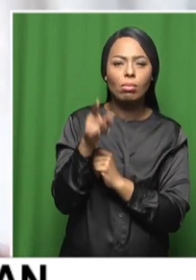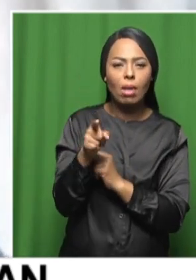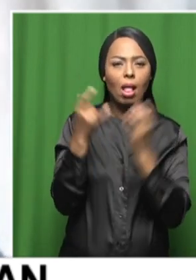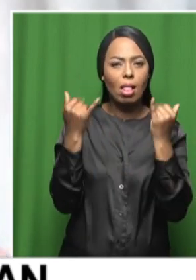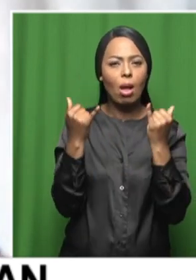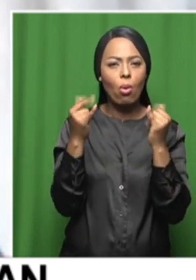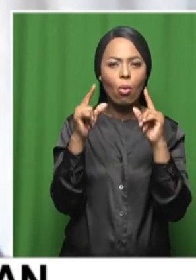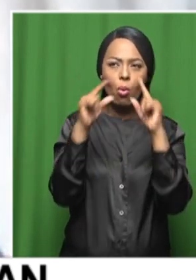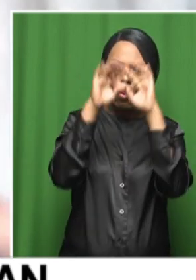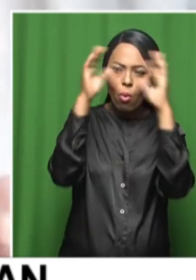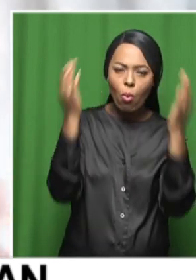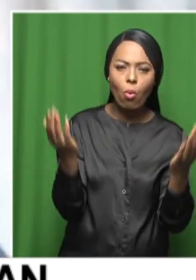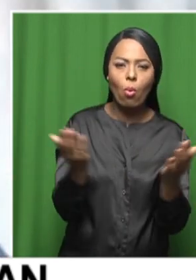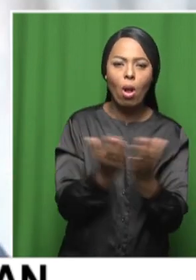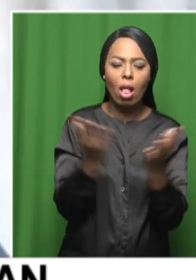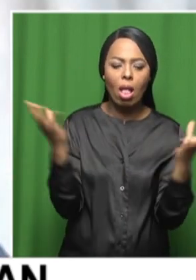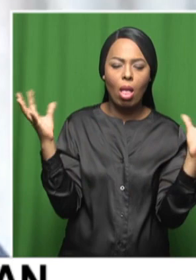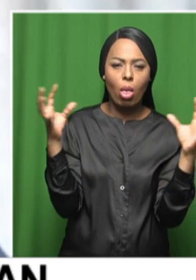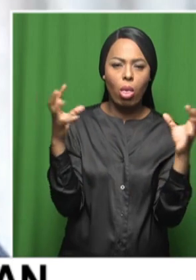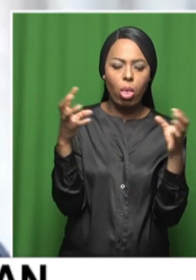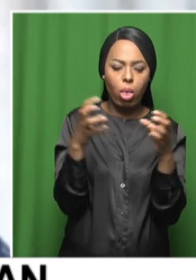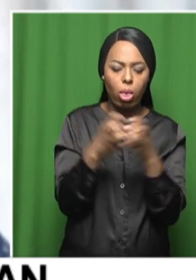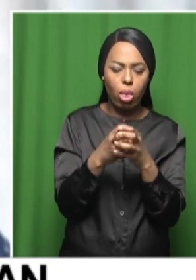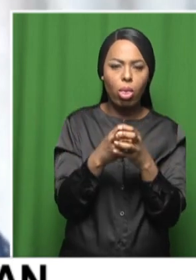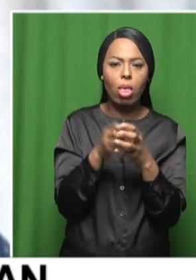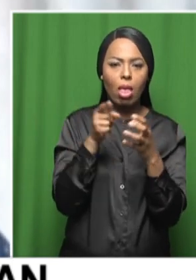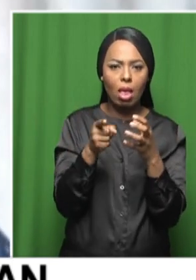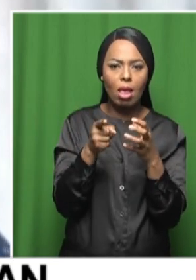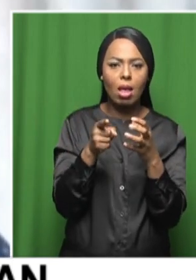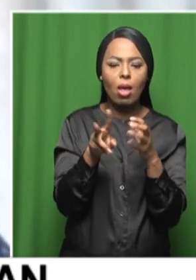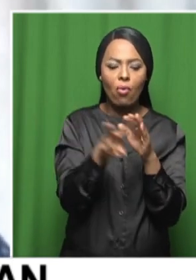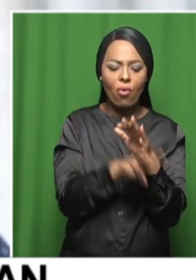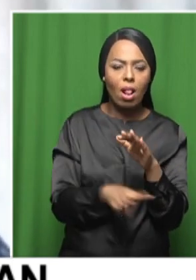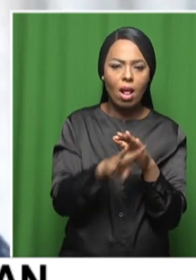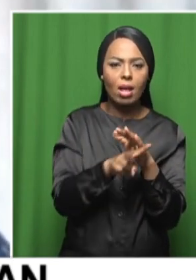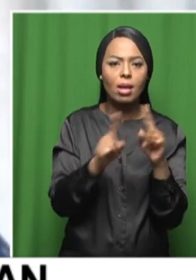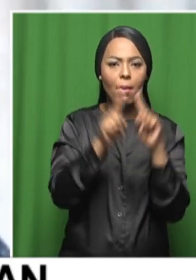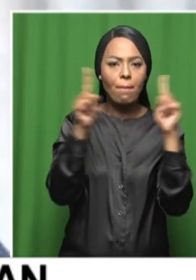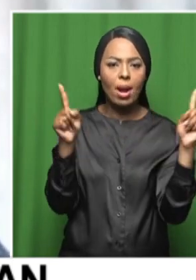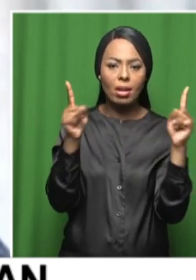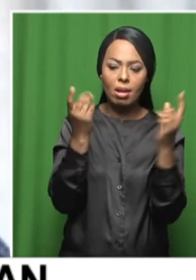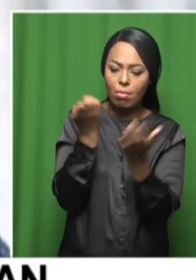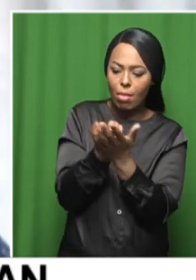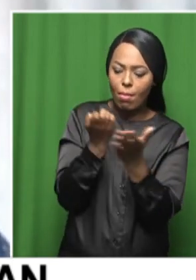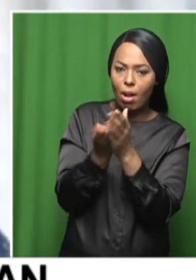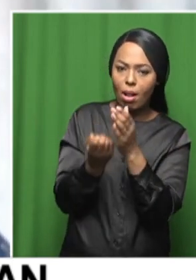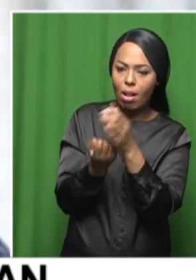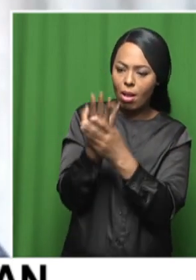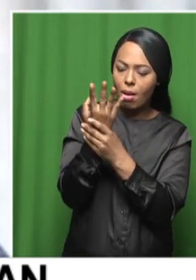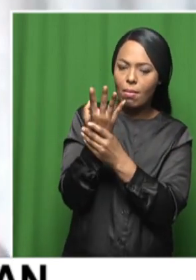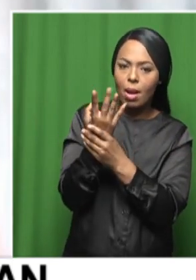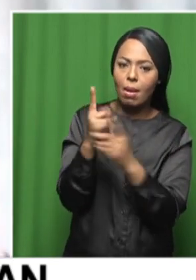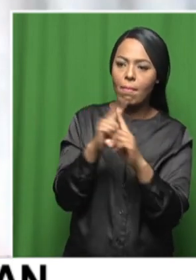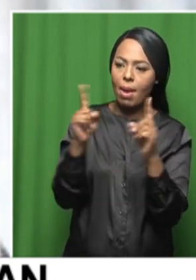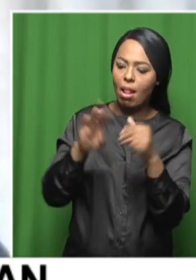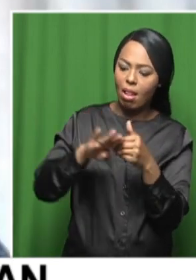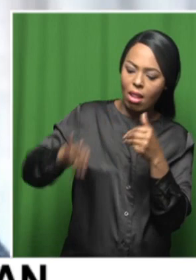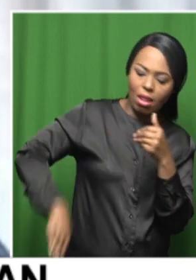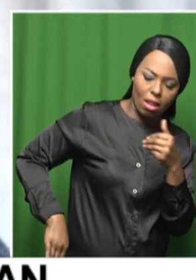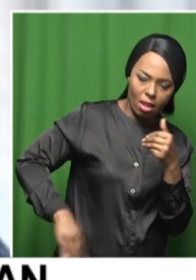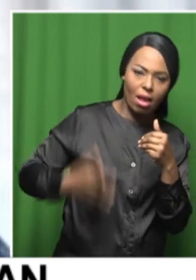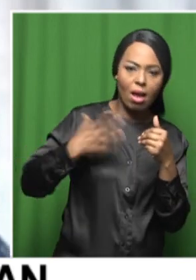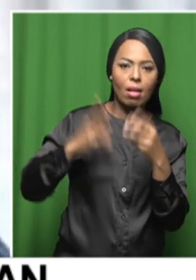basically the world becoming a smaller place, a global village. But on the other hand, increased economic exclusion. That's what's causing